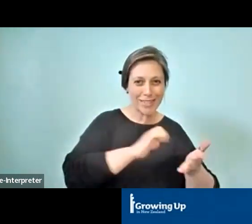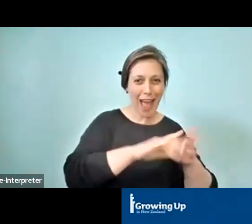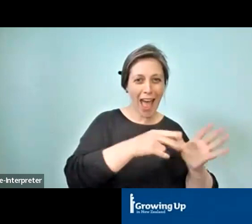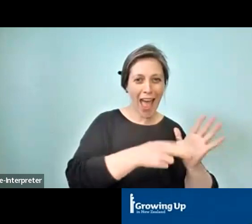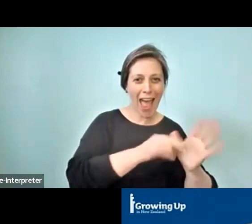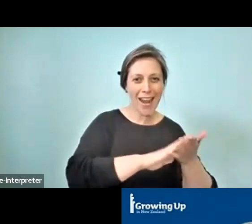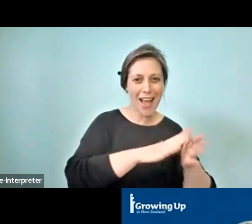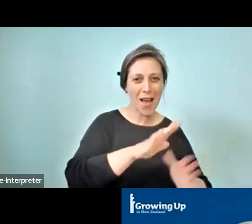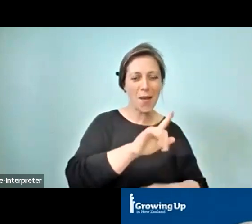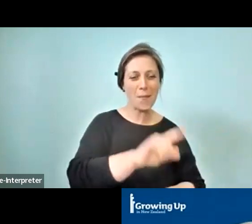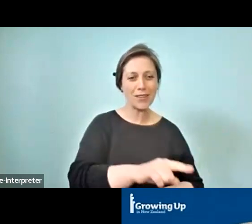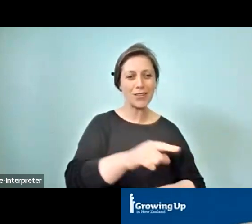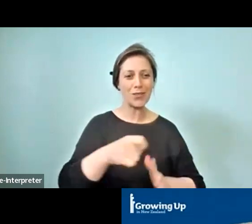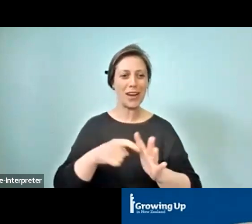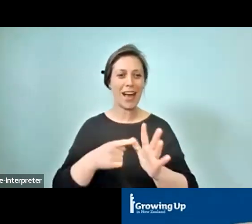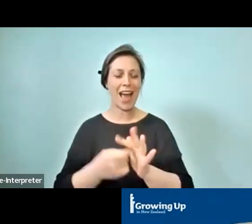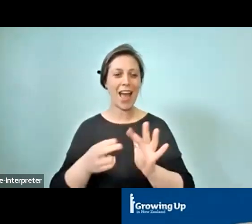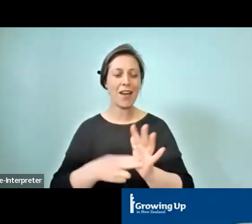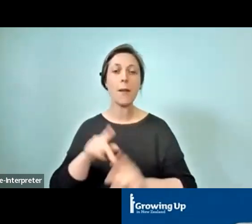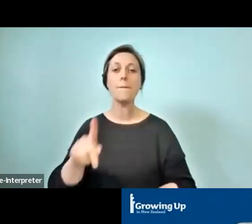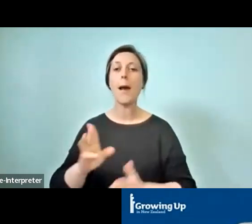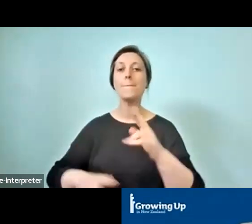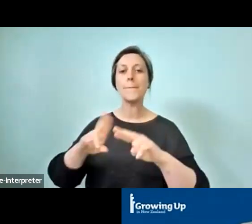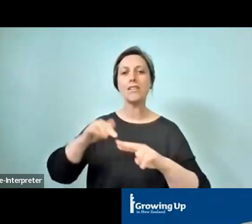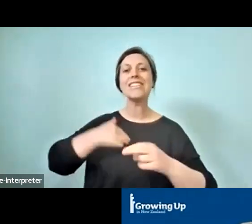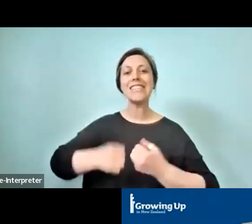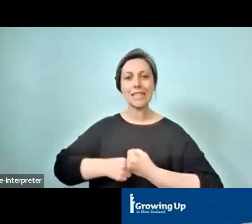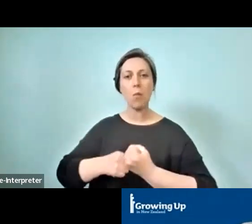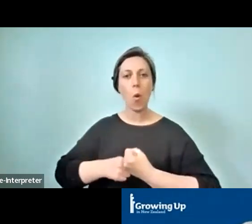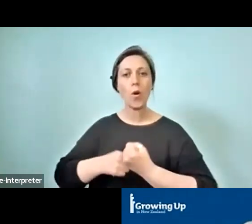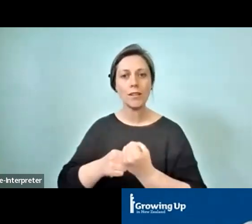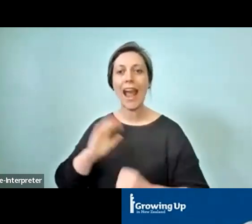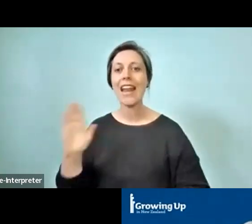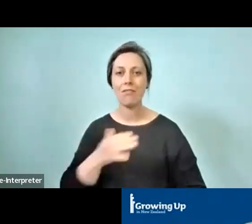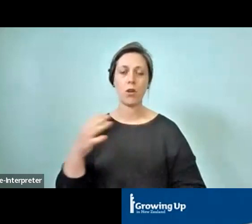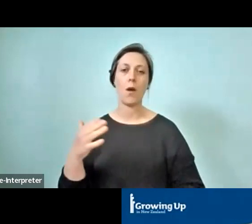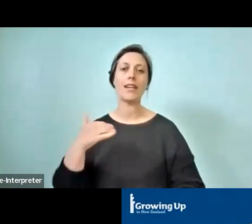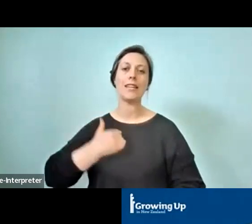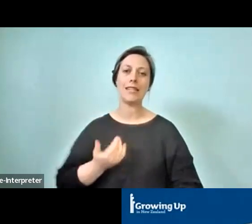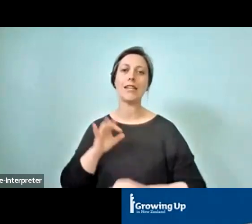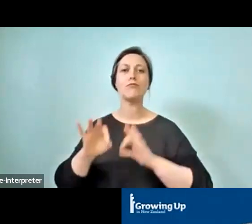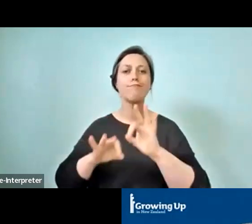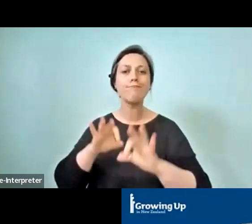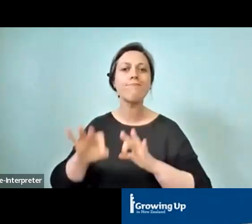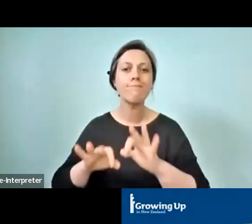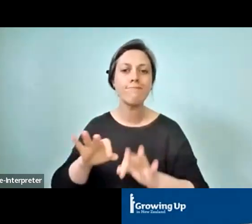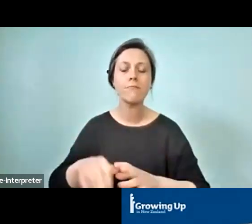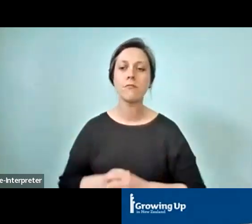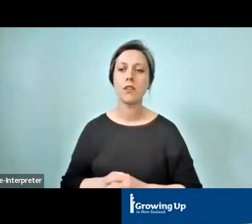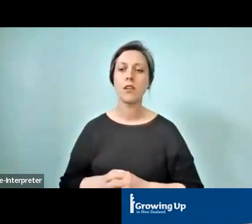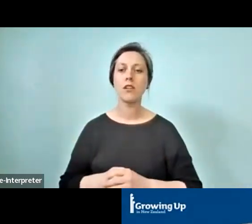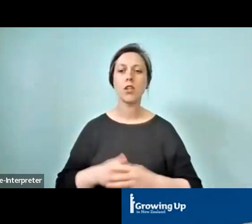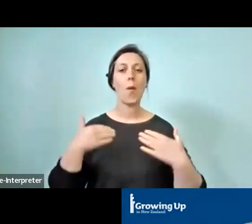said, supporting parents is essential, and that's the work of everybody. So the health system has a role there. We're